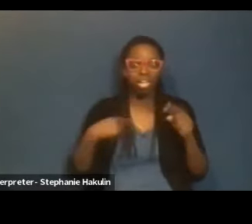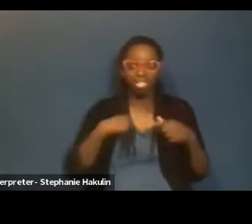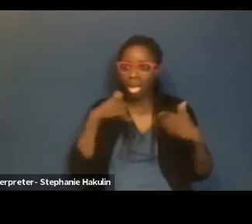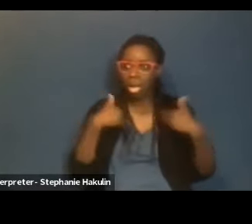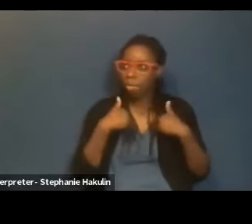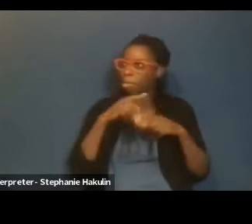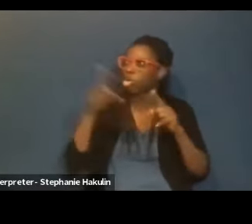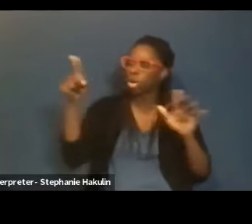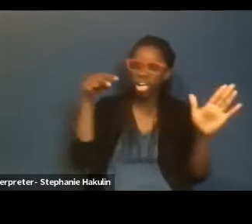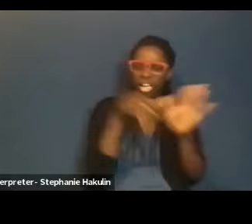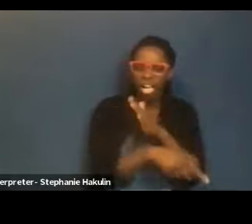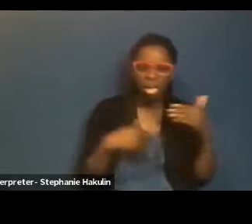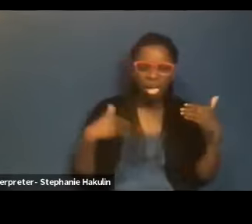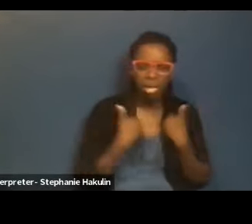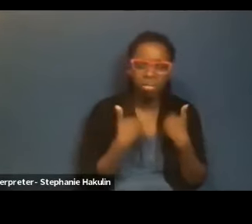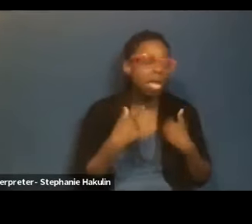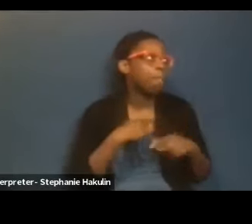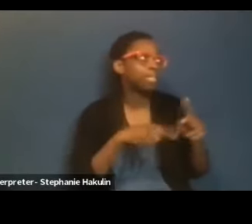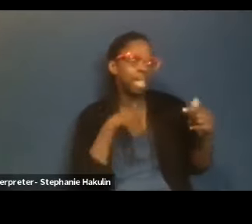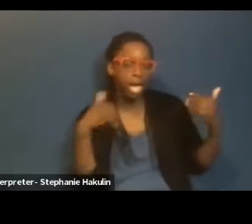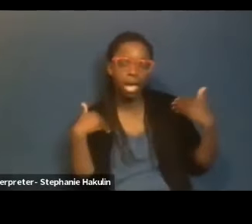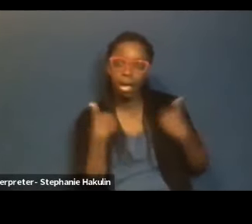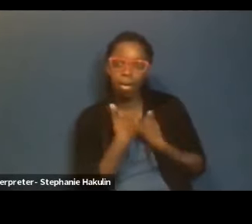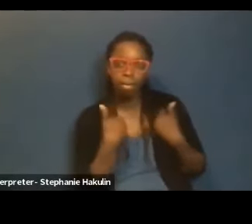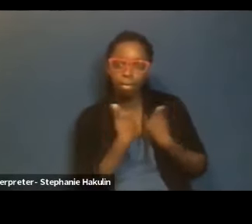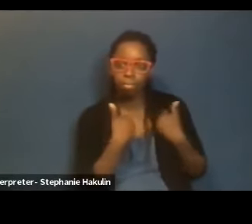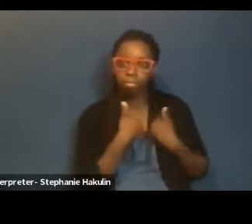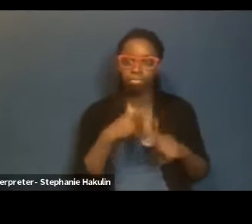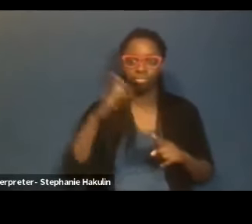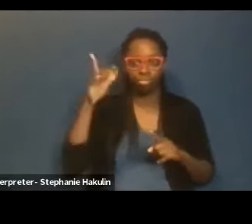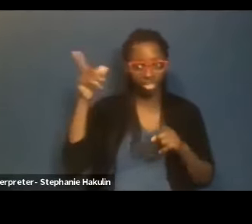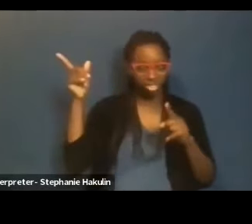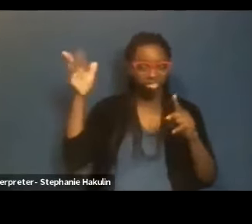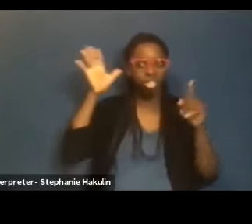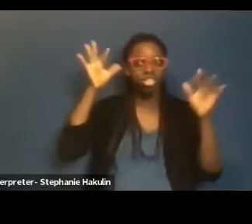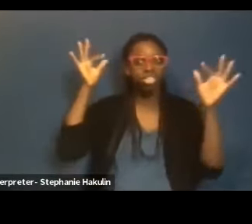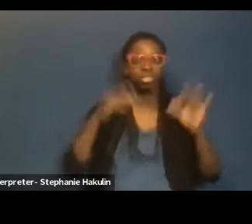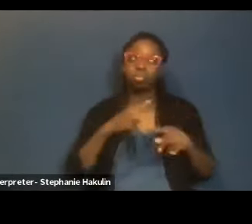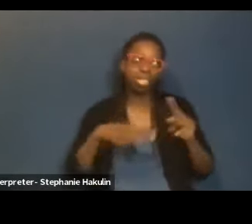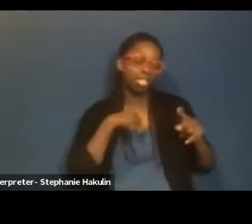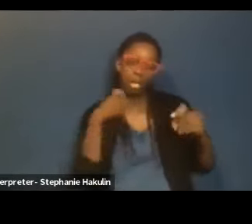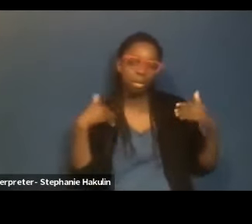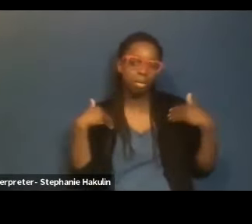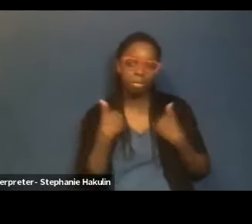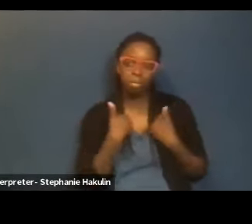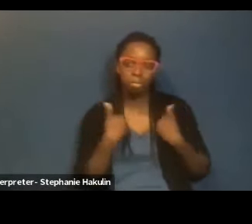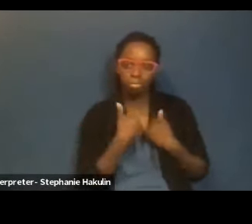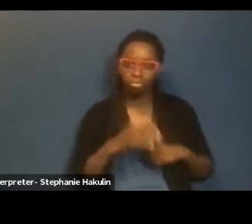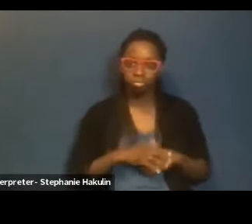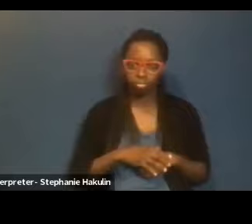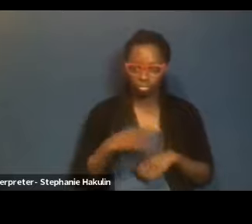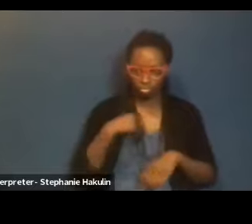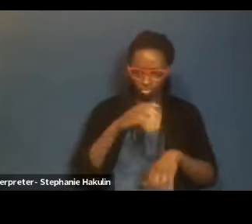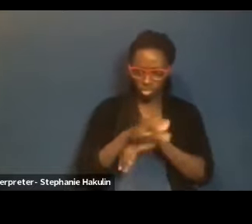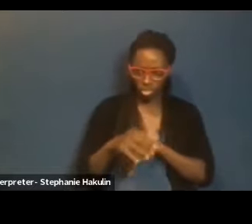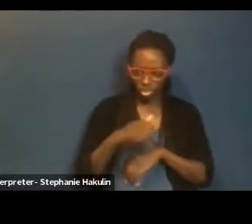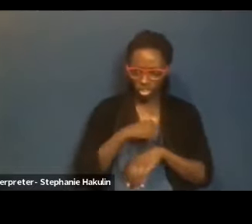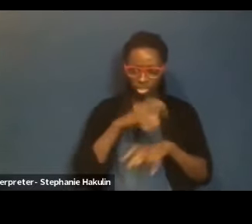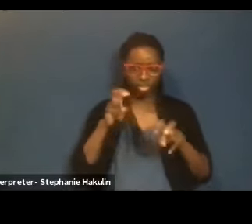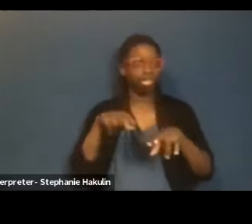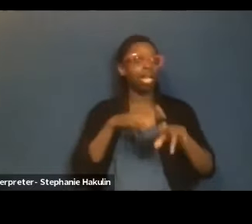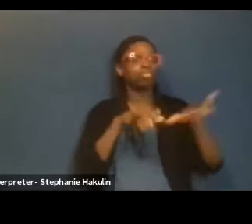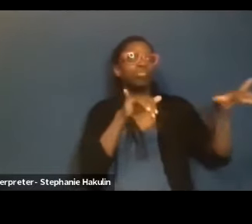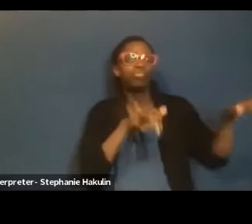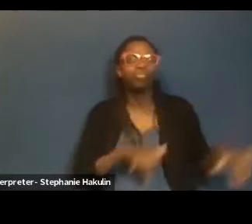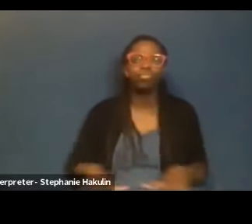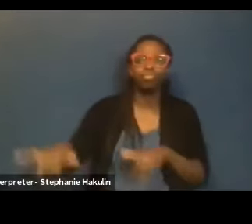a god can master the forest. But I am not an animal. We are the enforcers of the natural order. In our city, black people